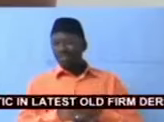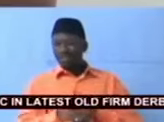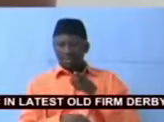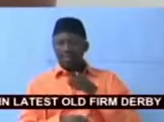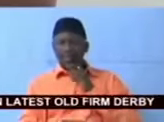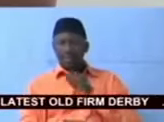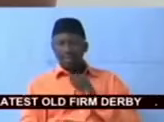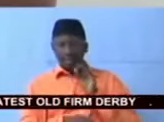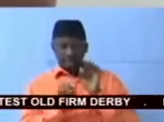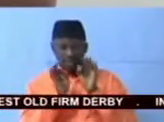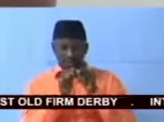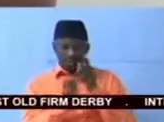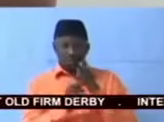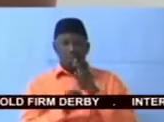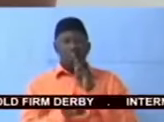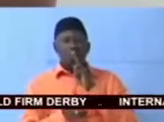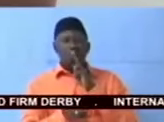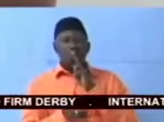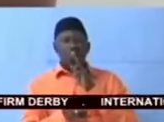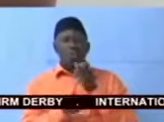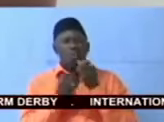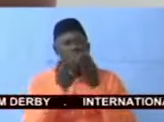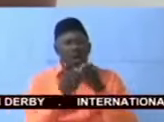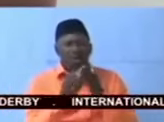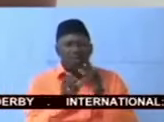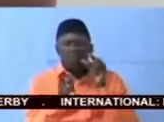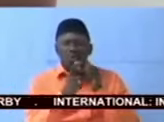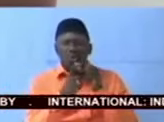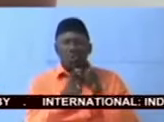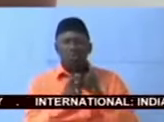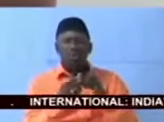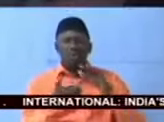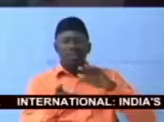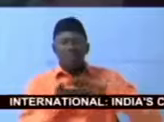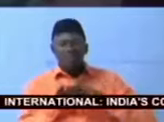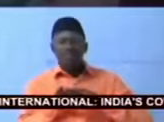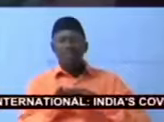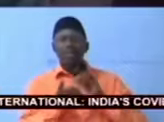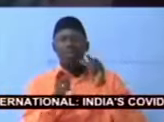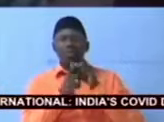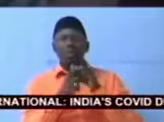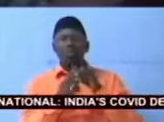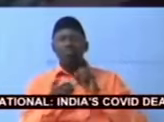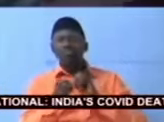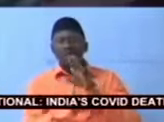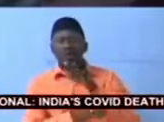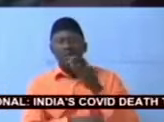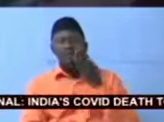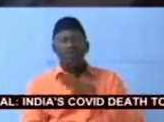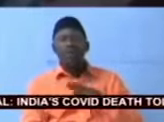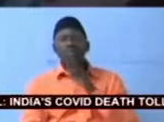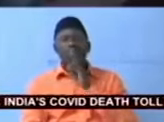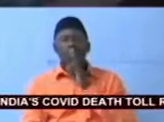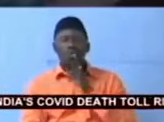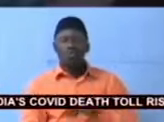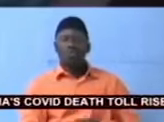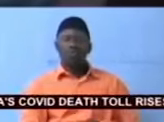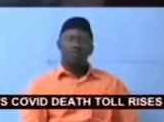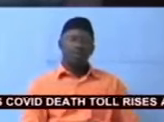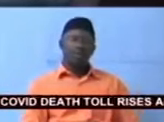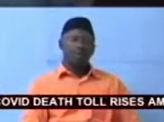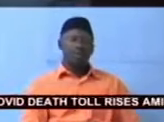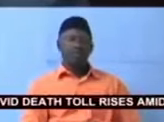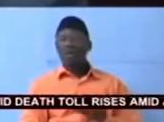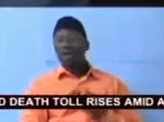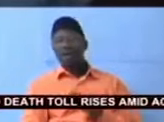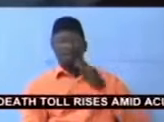this instruction from jamana joju na waxon na la nigal lolu ci kan la ko jëlé just said from his superiors mom def ma rek ne ci ay